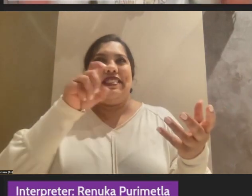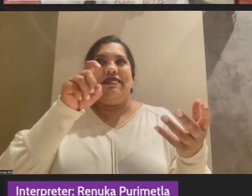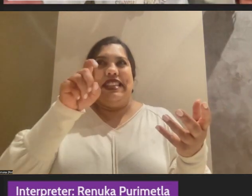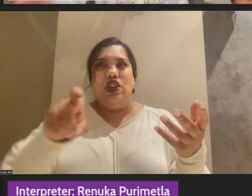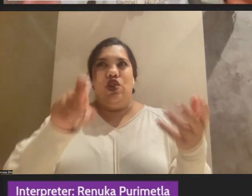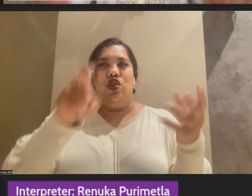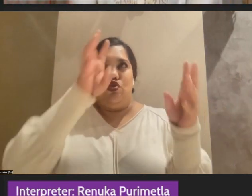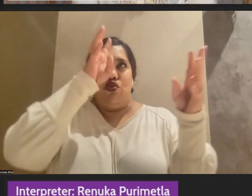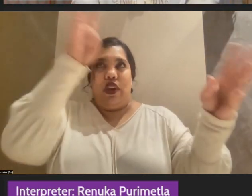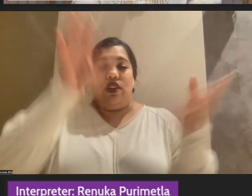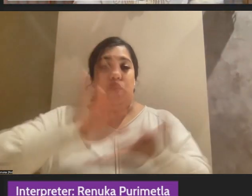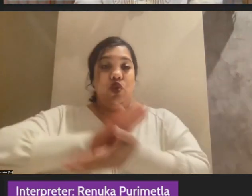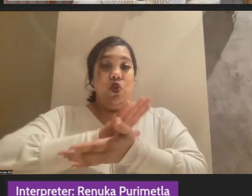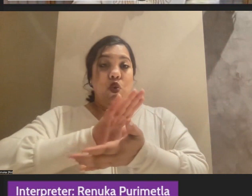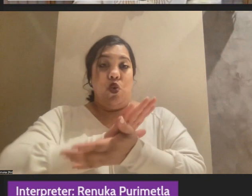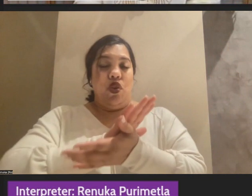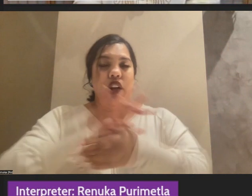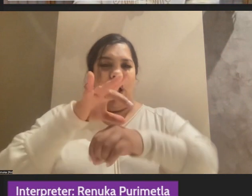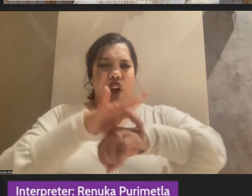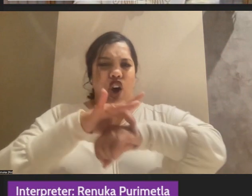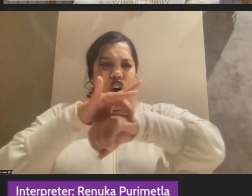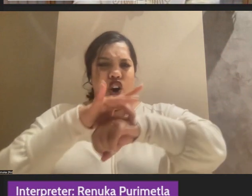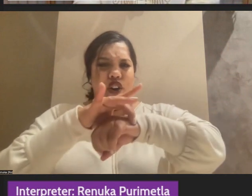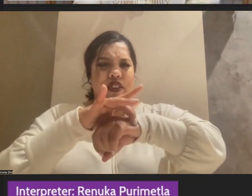the earth school, for the purpose of what?